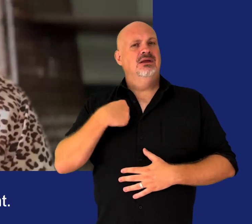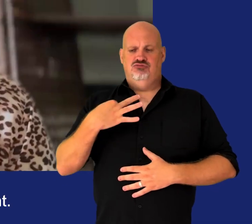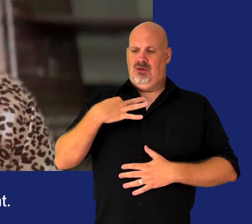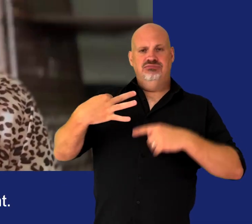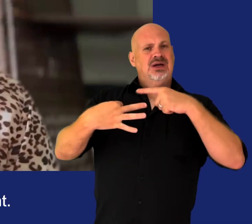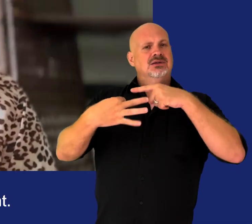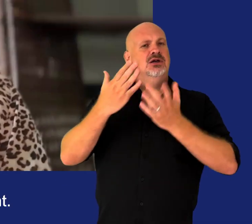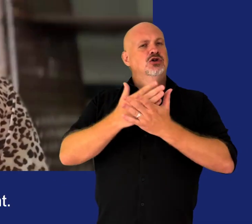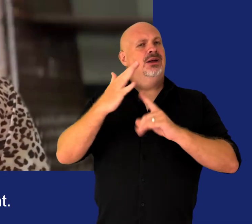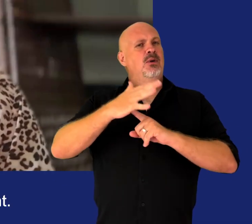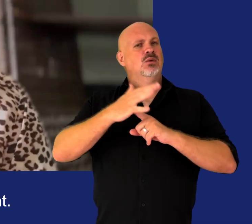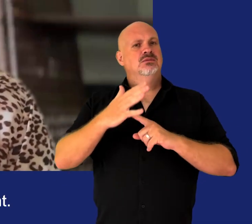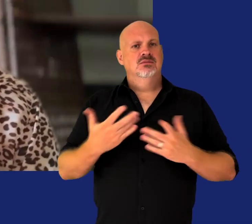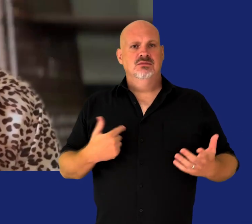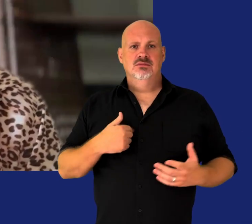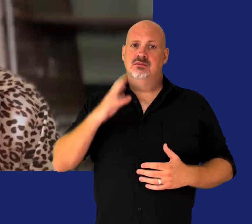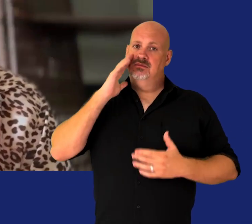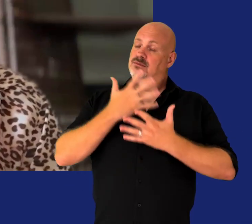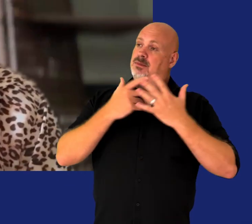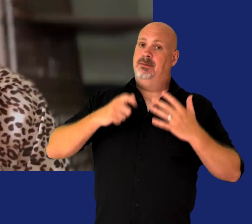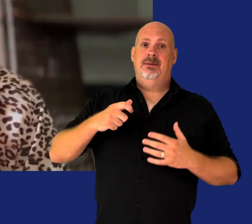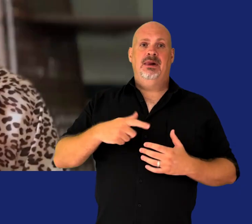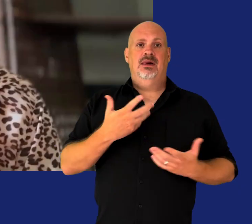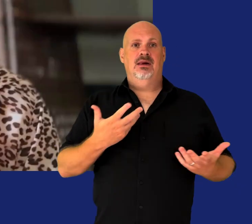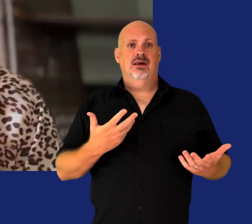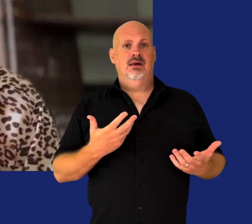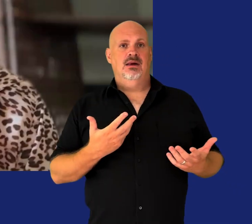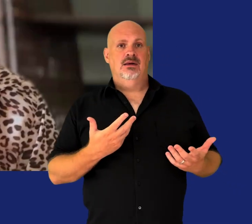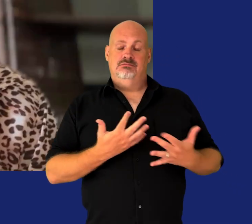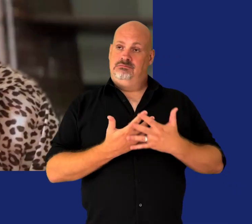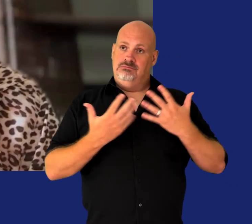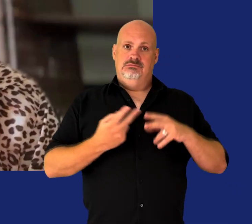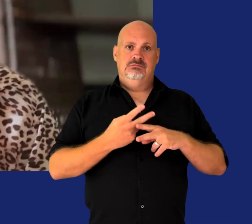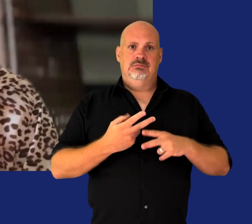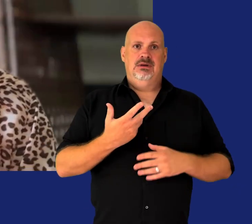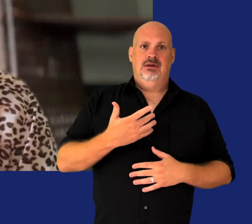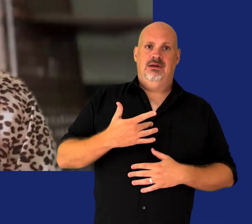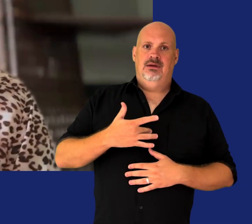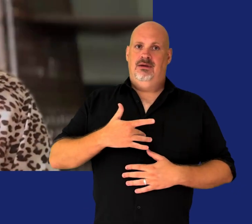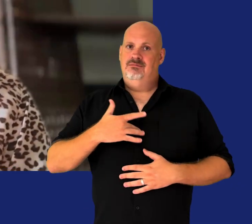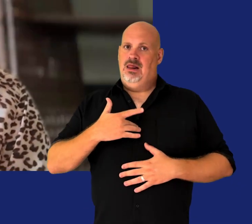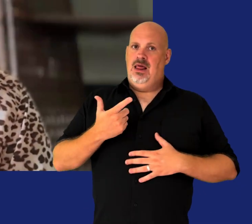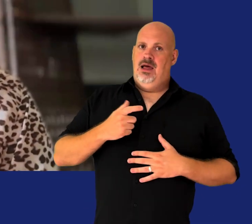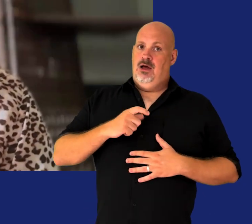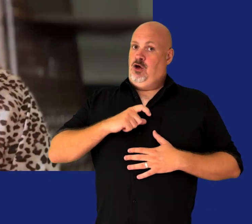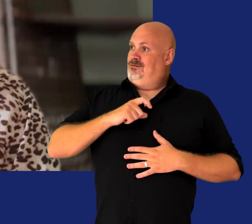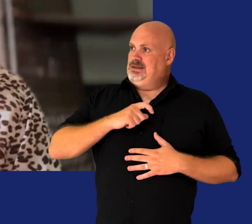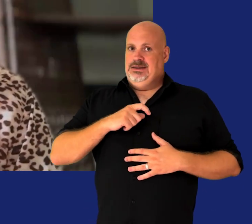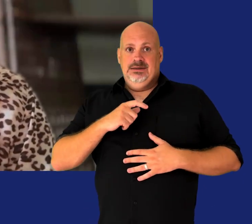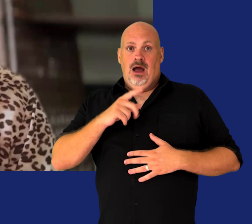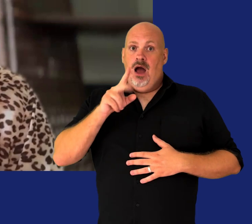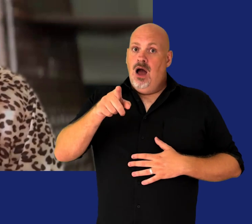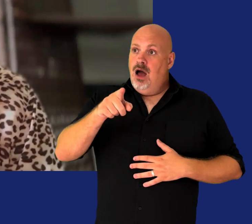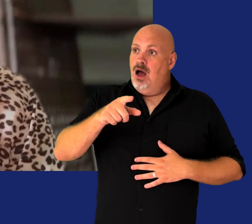I think representation is so important. I've heard so many times that people just find confidence in seeing that there's a disabled